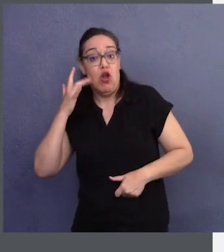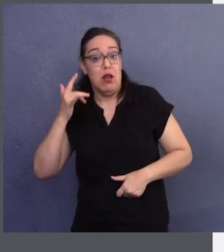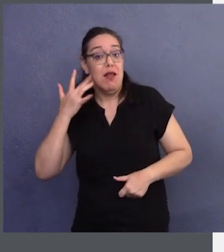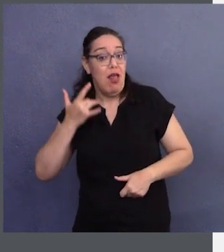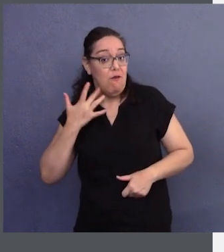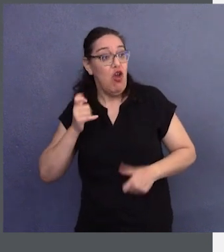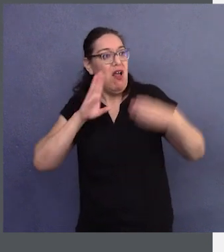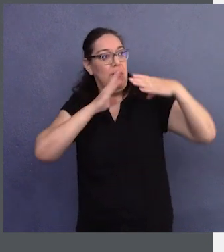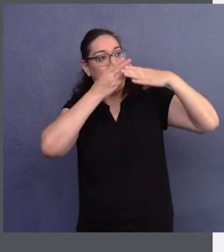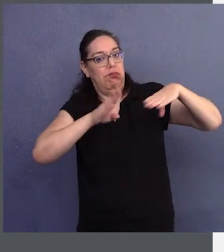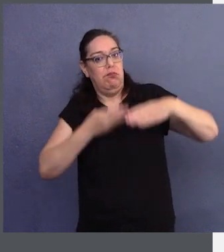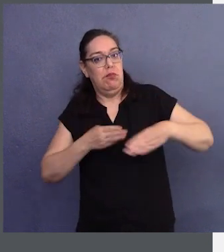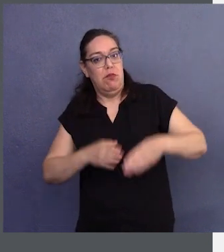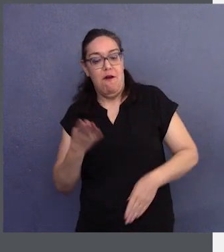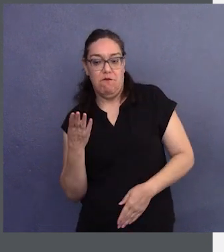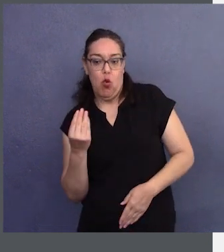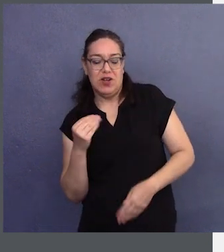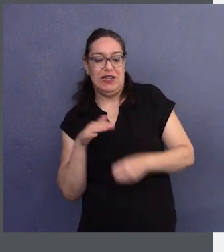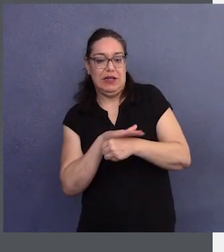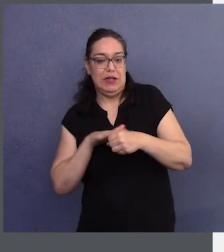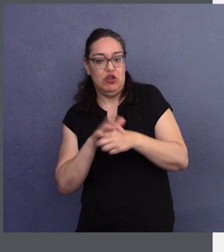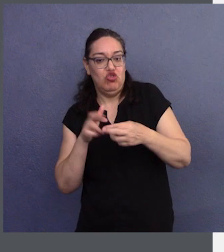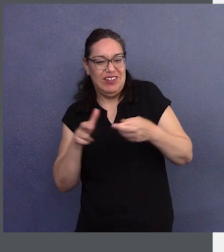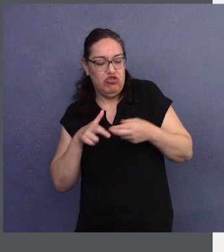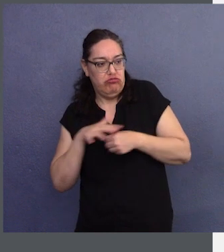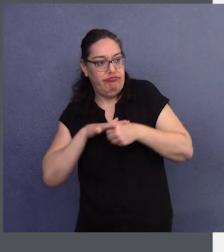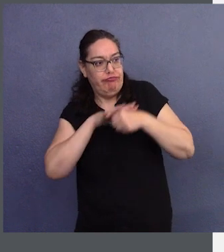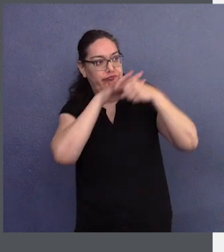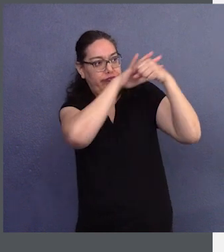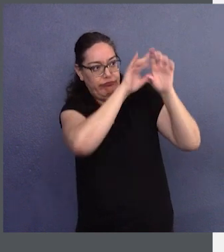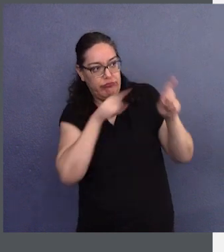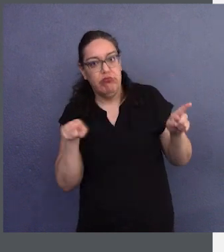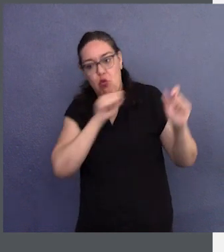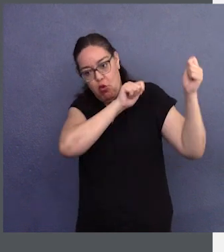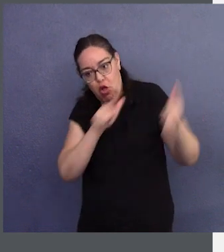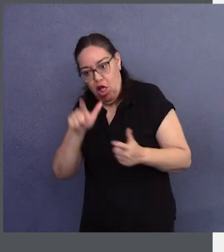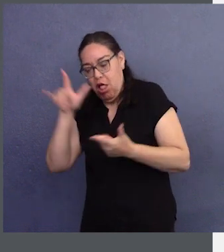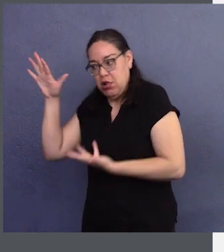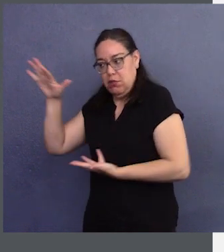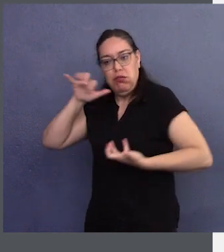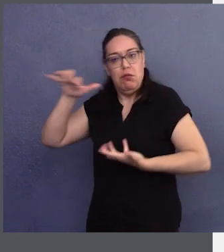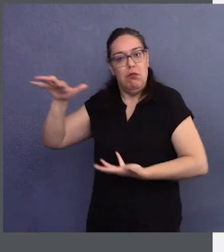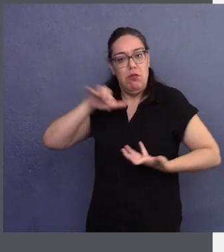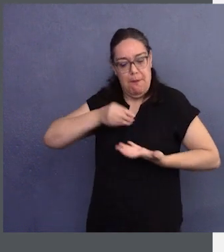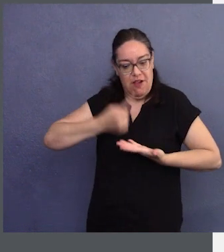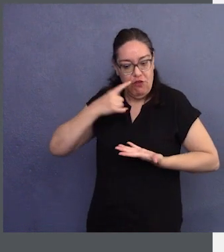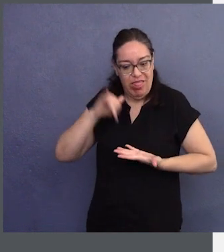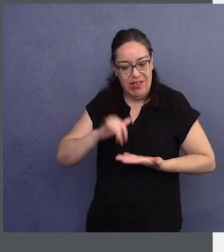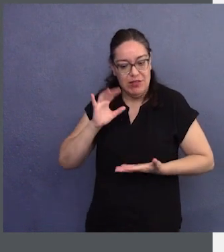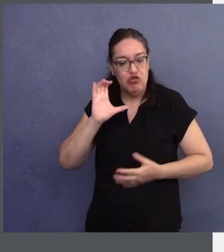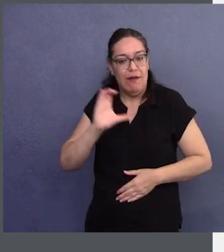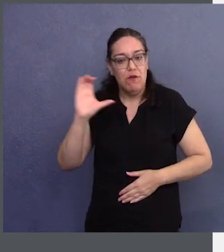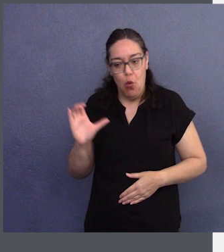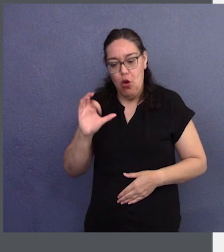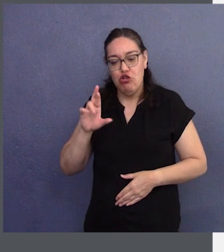into 14 regions, received a pot of money for this Creative Core program. So